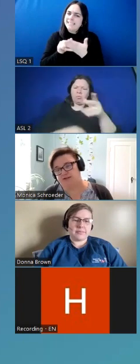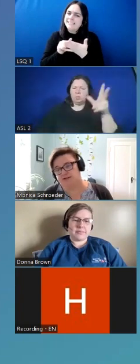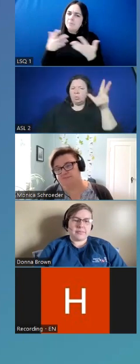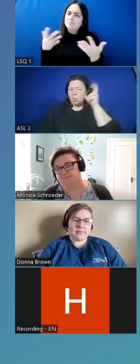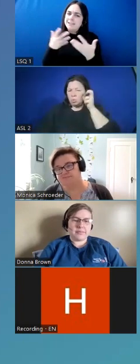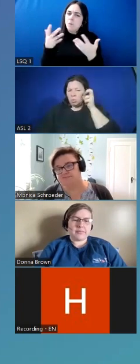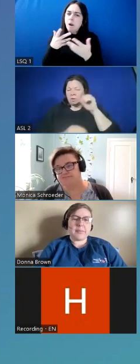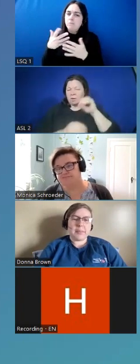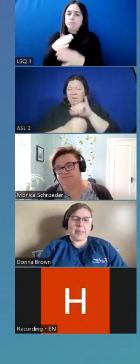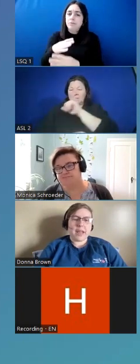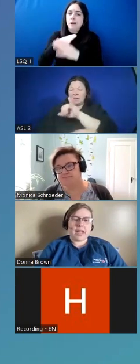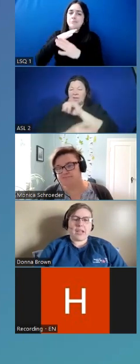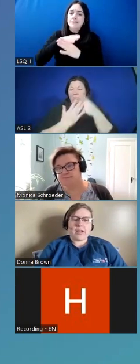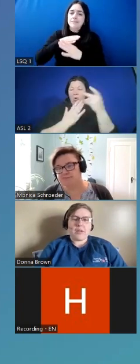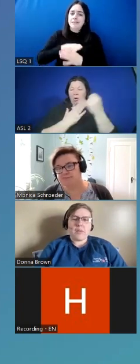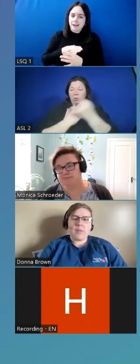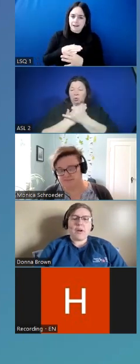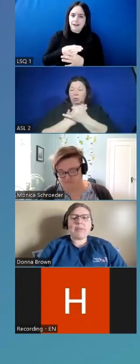that project?